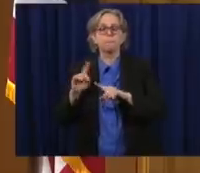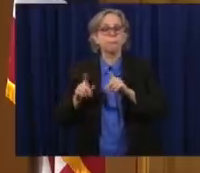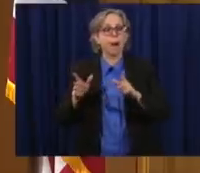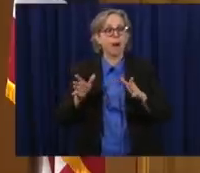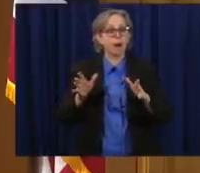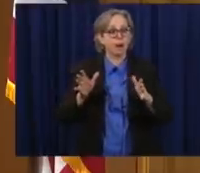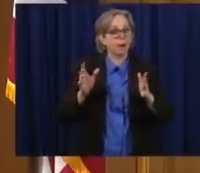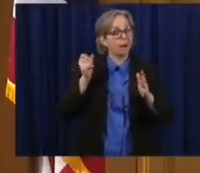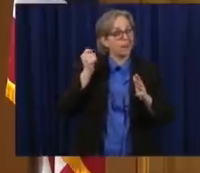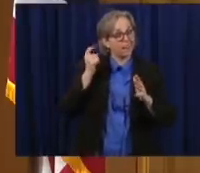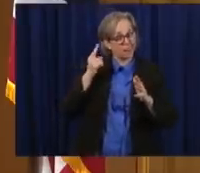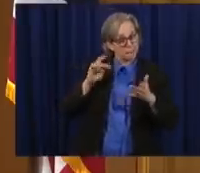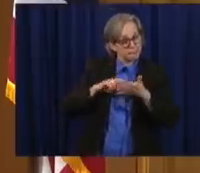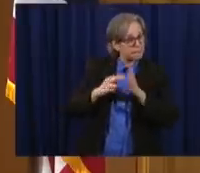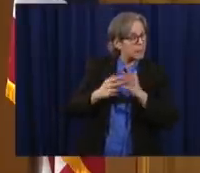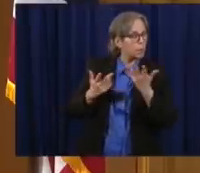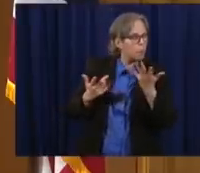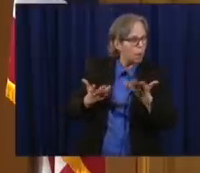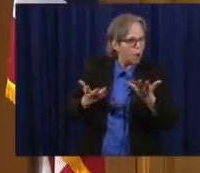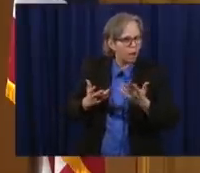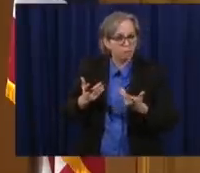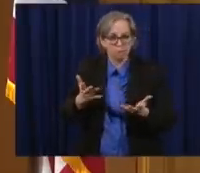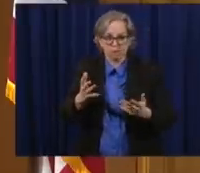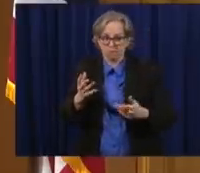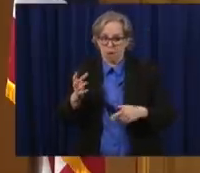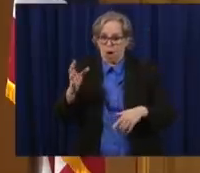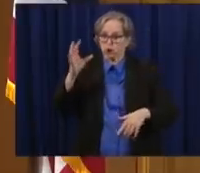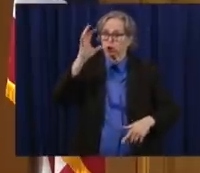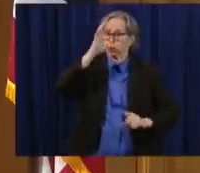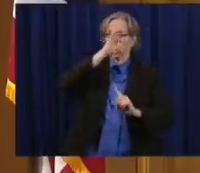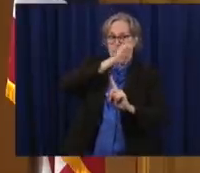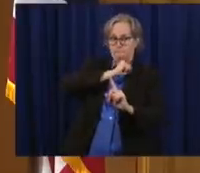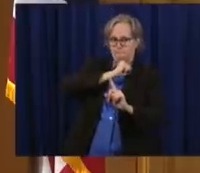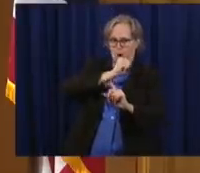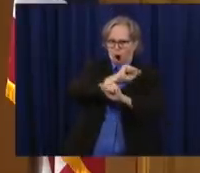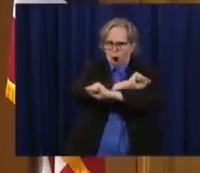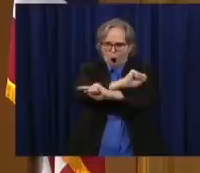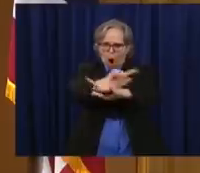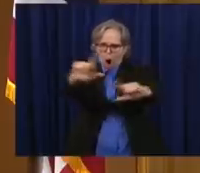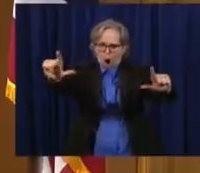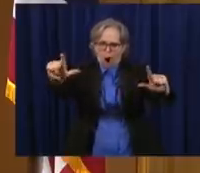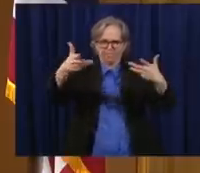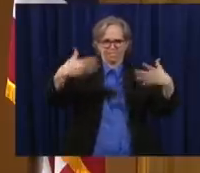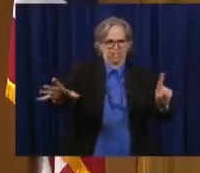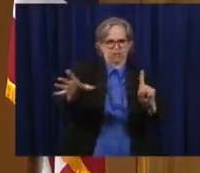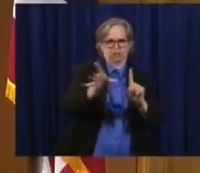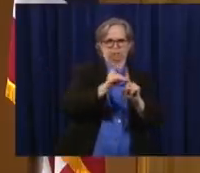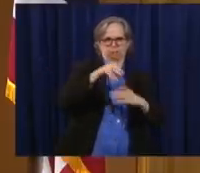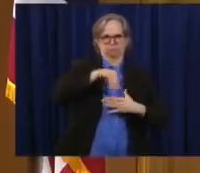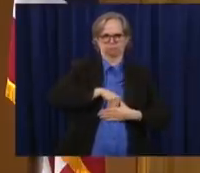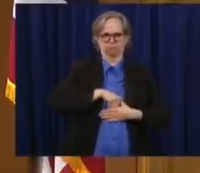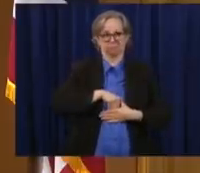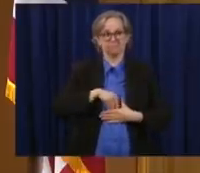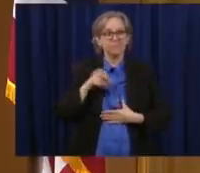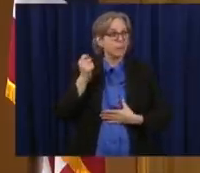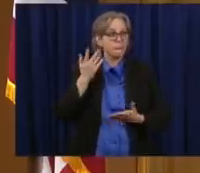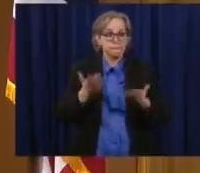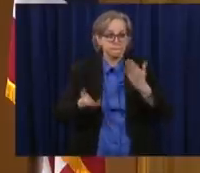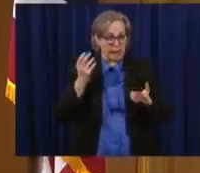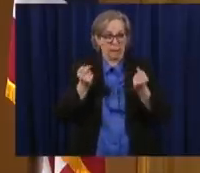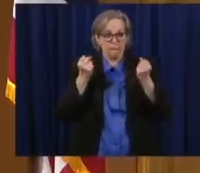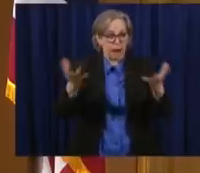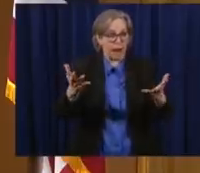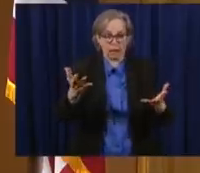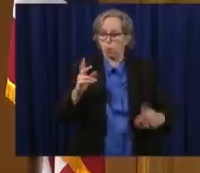we meet is carrying the virus because many people are walking around among us